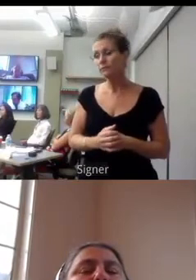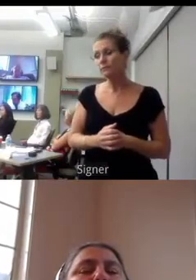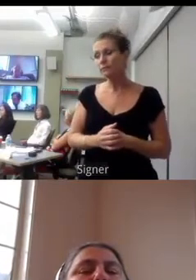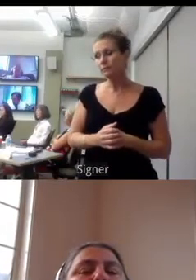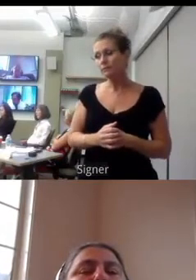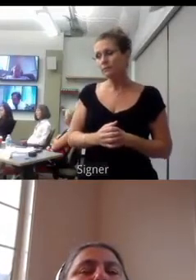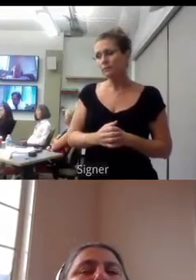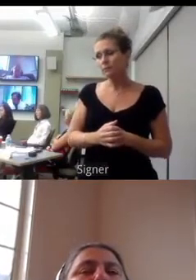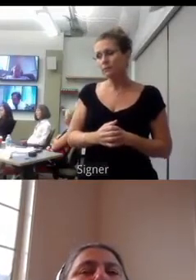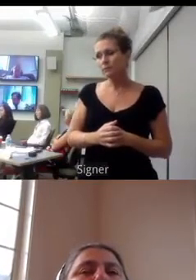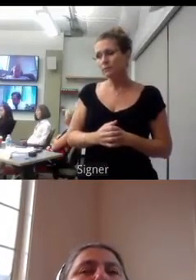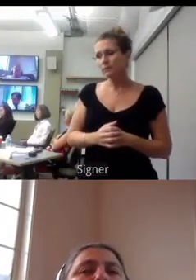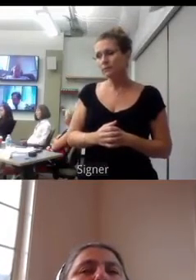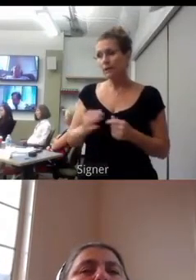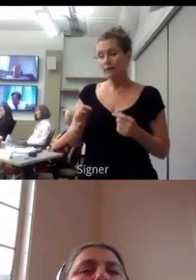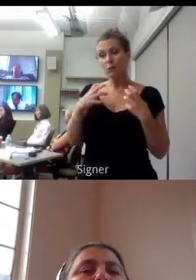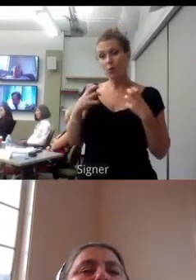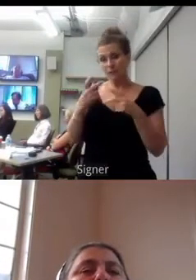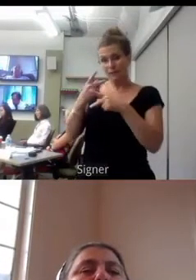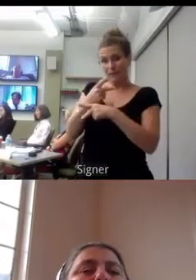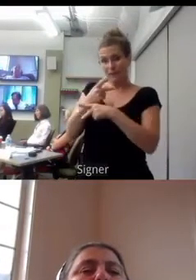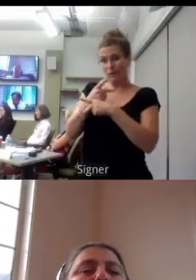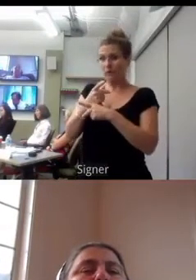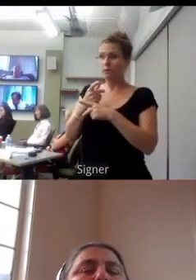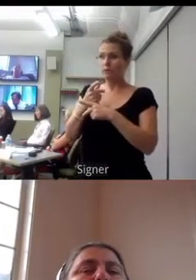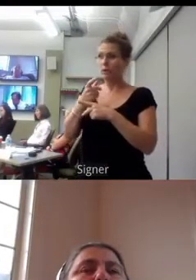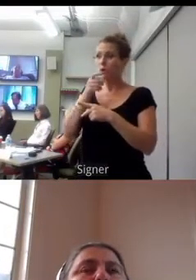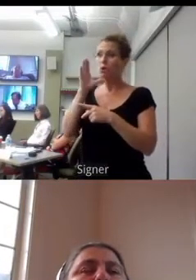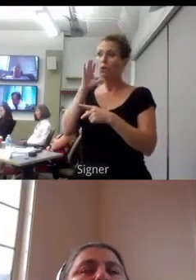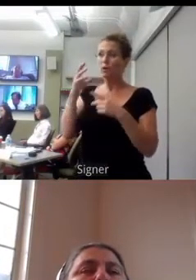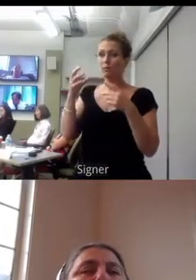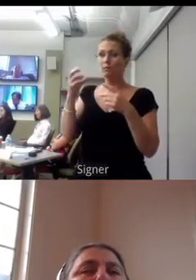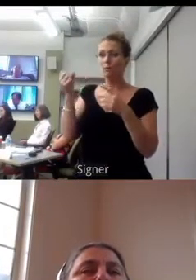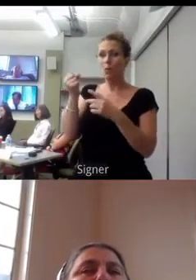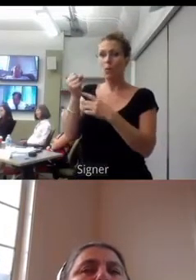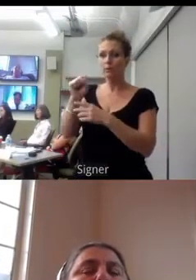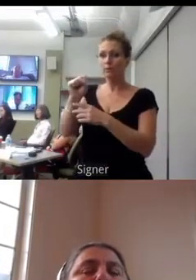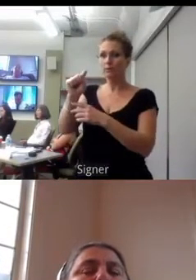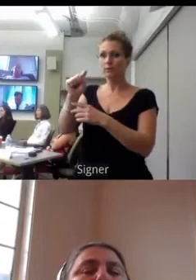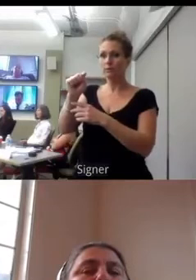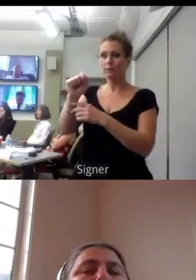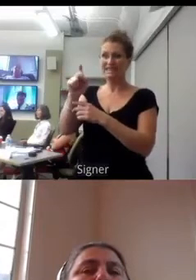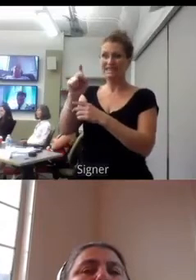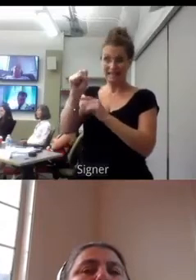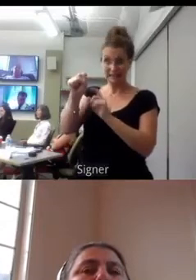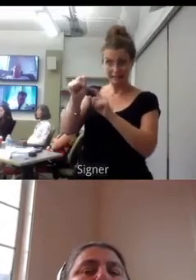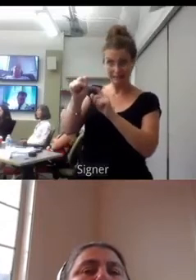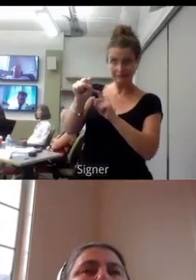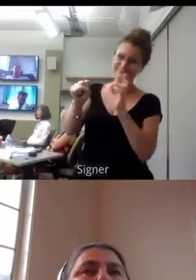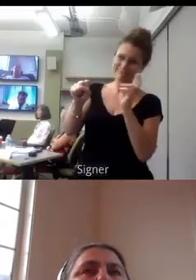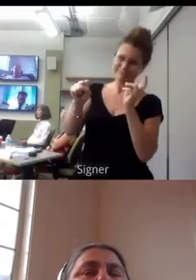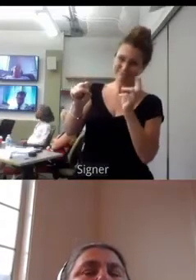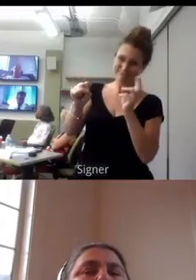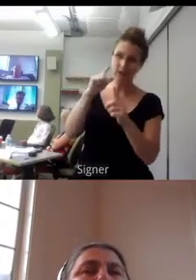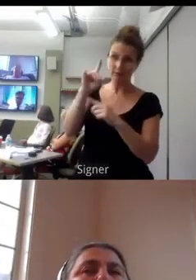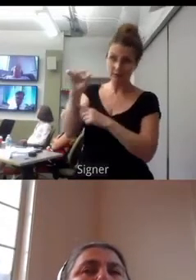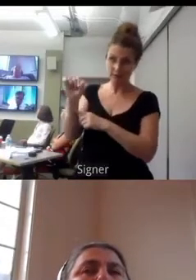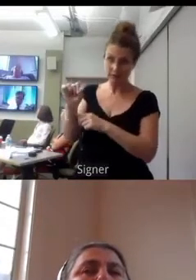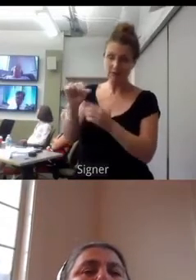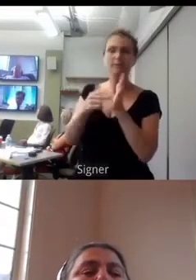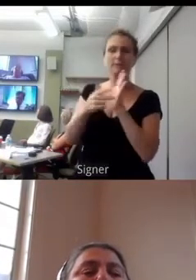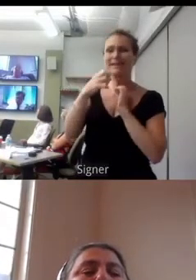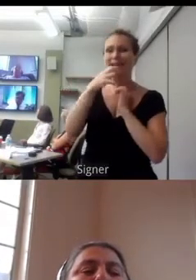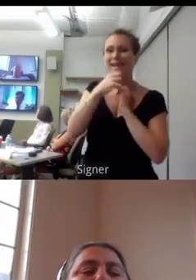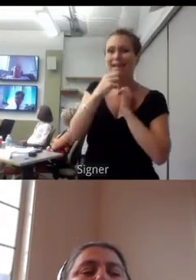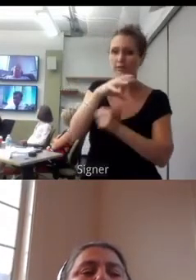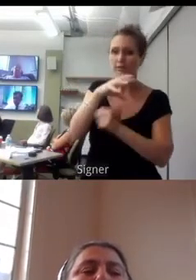determinants of the status of disability, should actually be aging as well. Because increasingly the